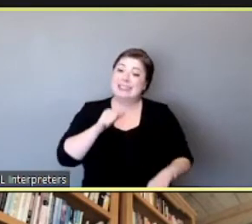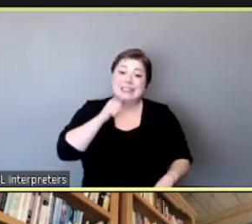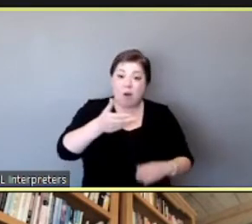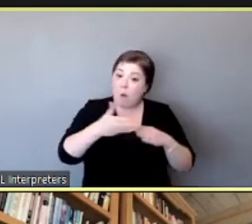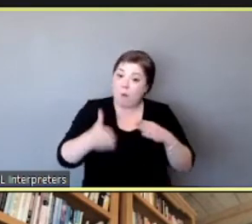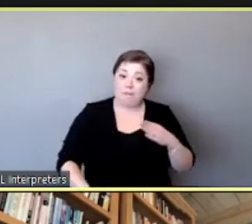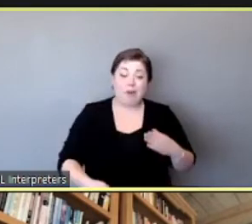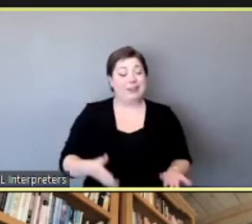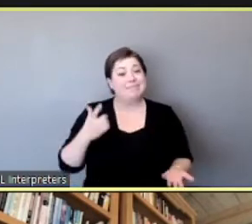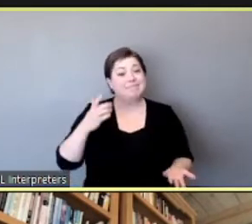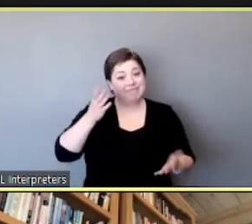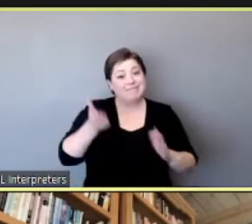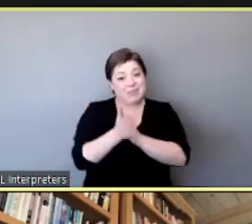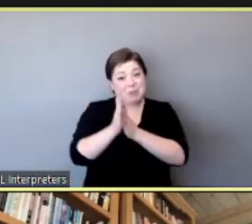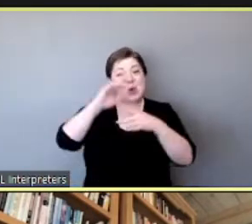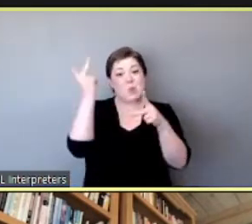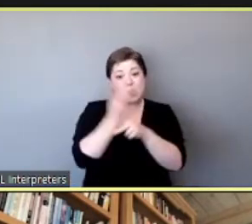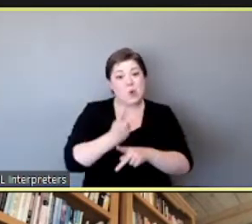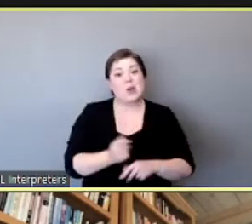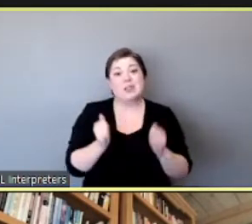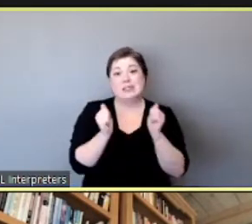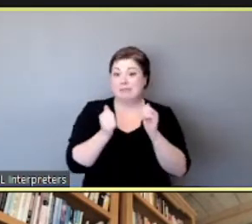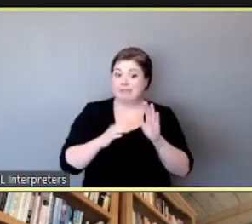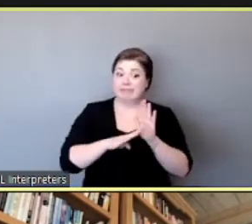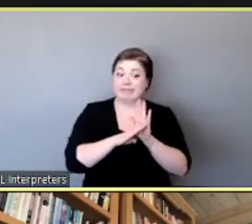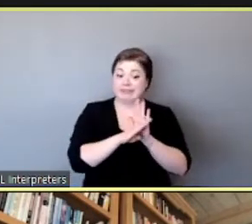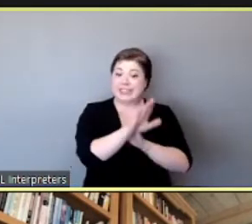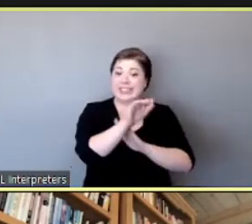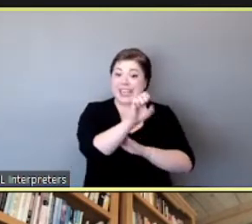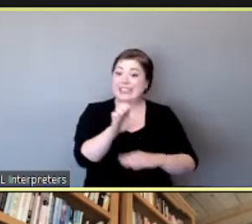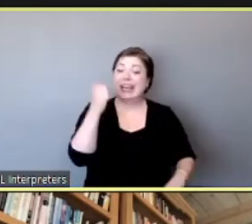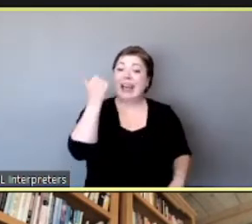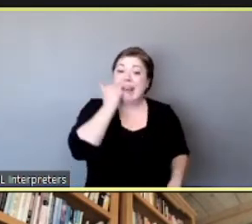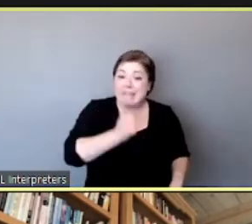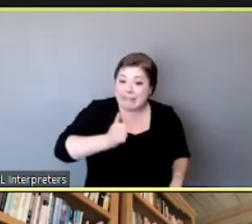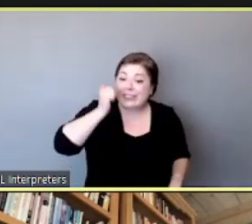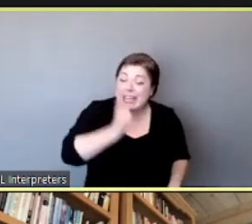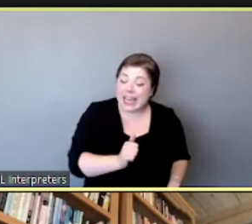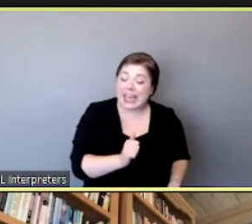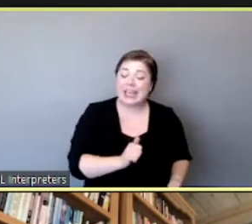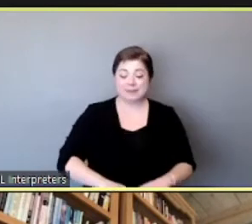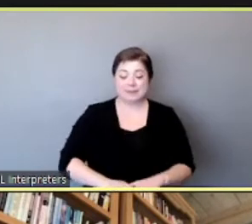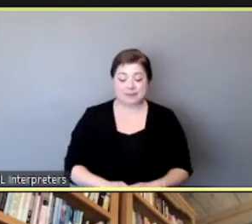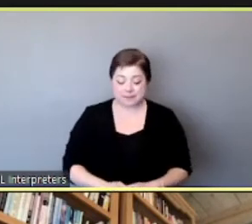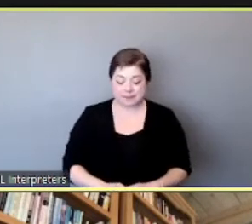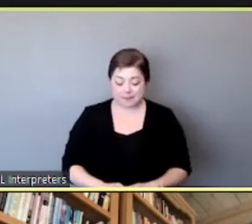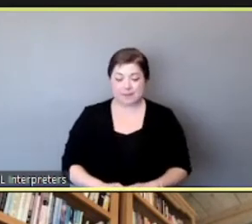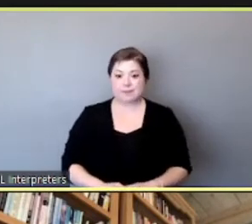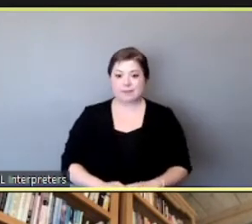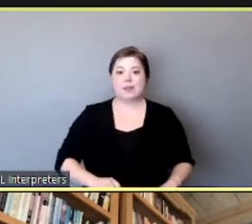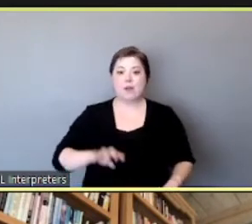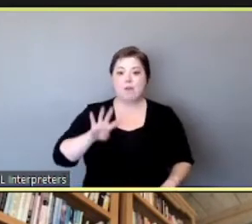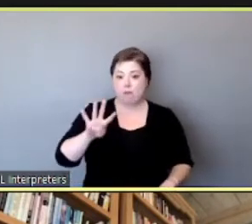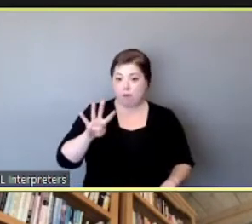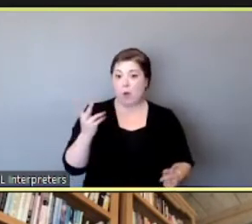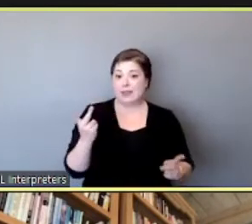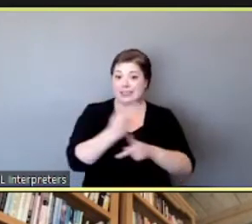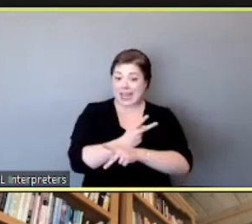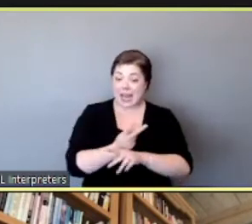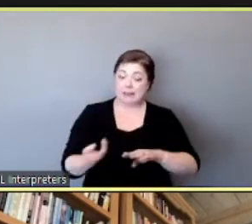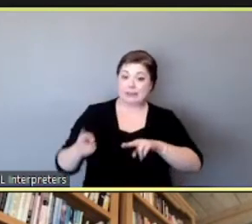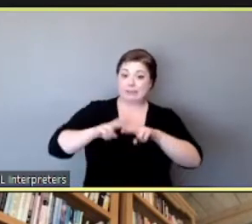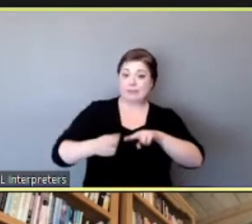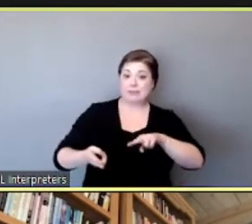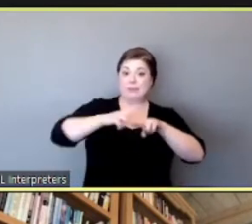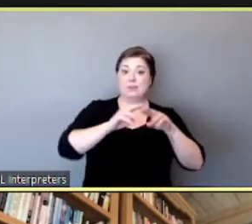cases every day. Fourfold increases. There's a 4-fold increase in cases